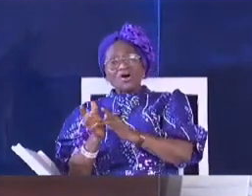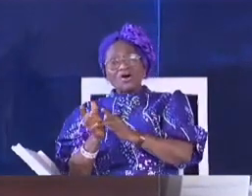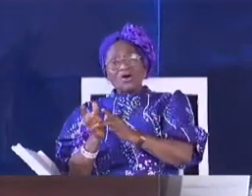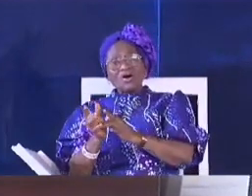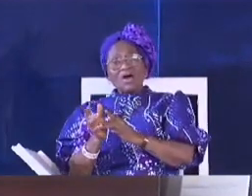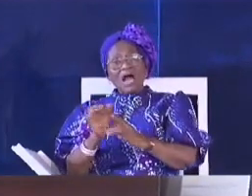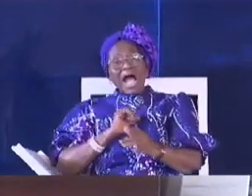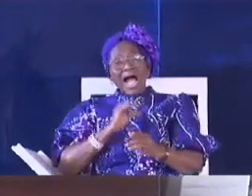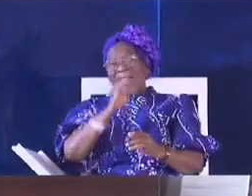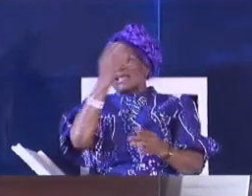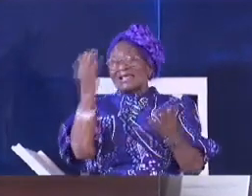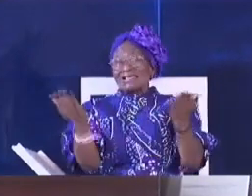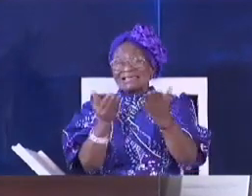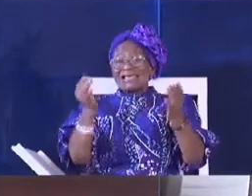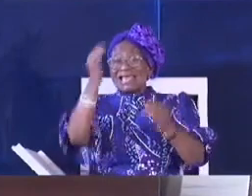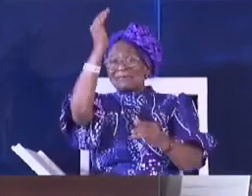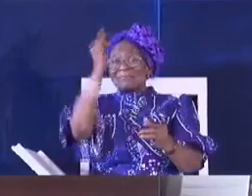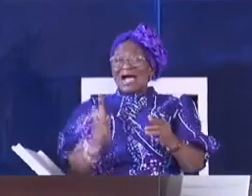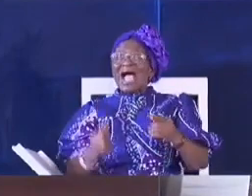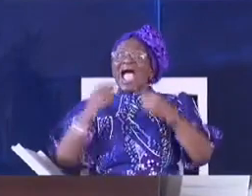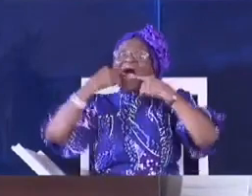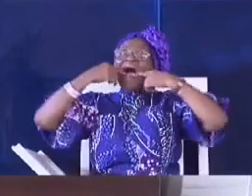I hereby decree